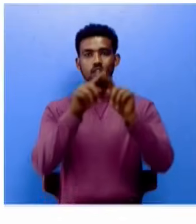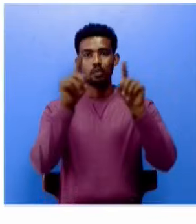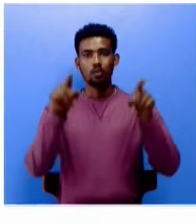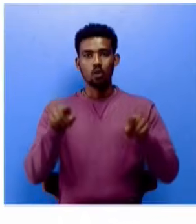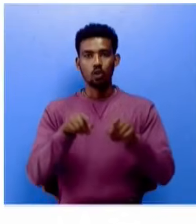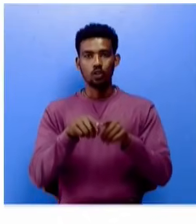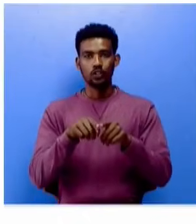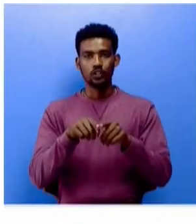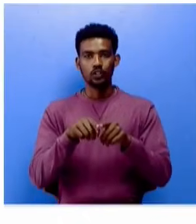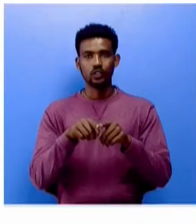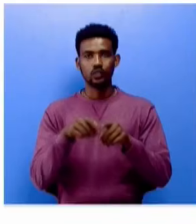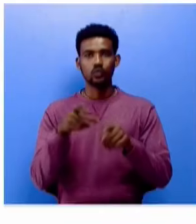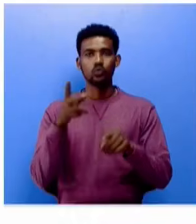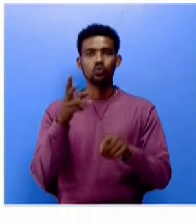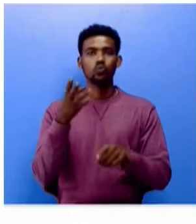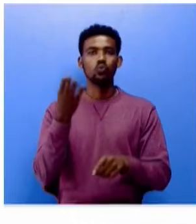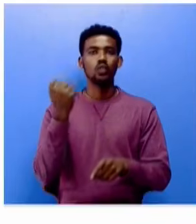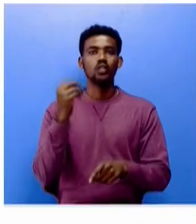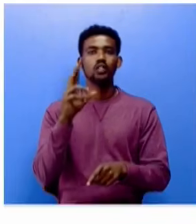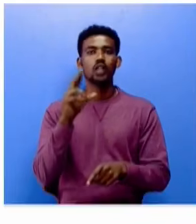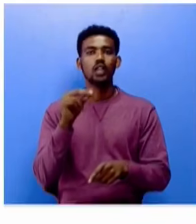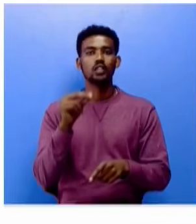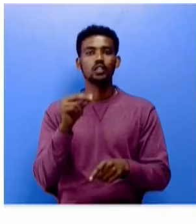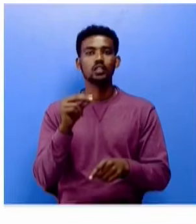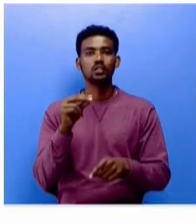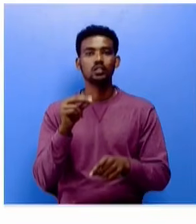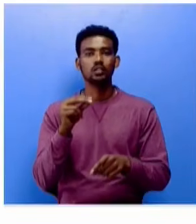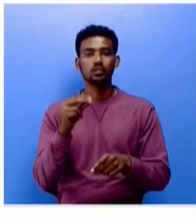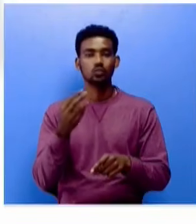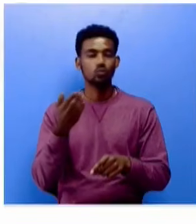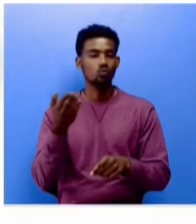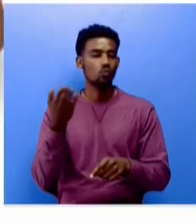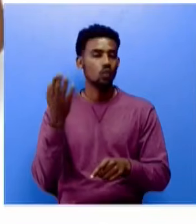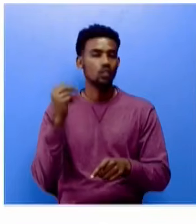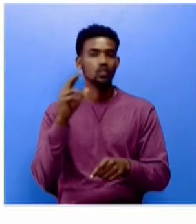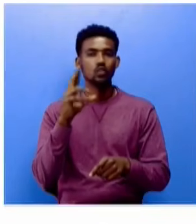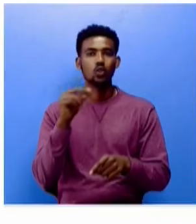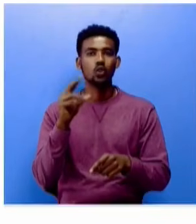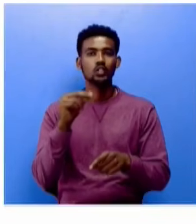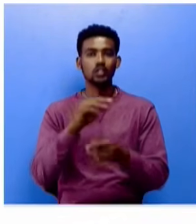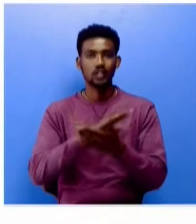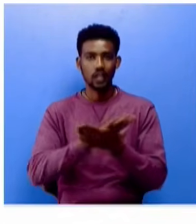wasn't or was not is possible. The board wasn't cleaned.